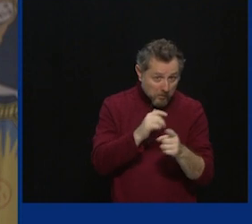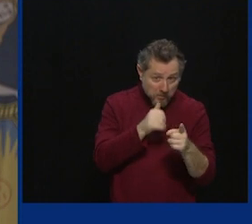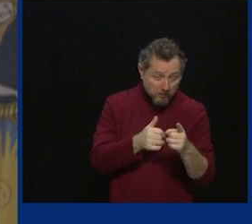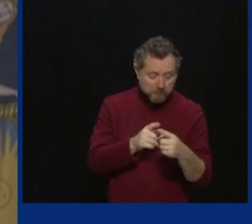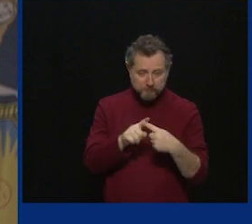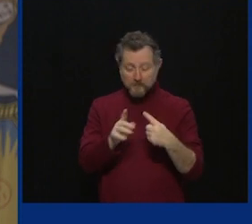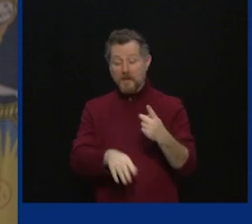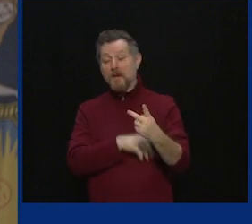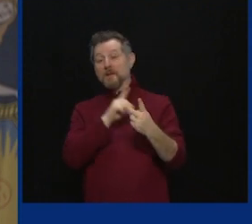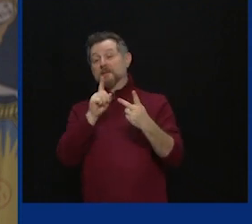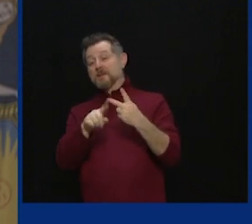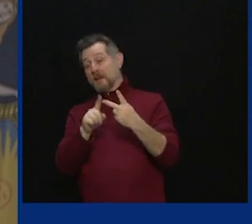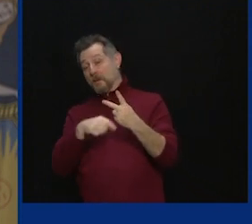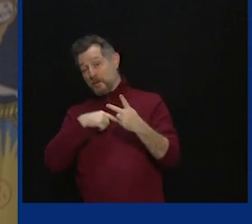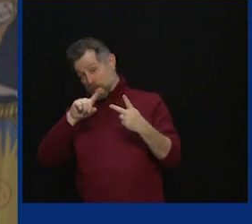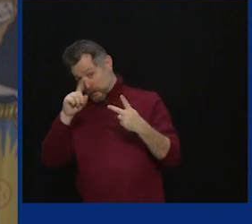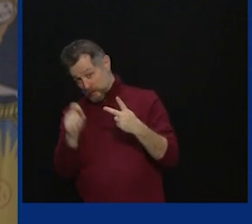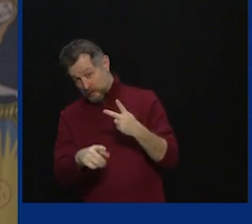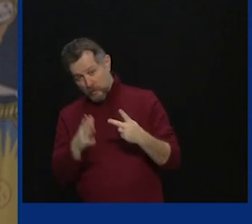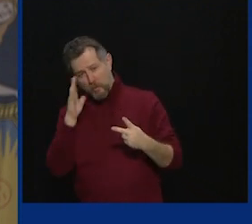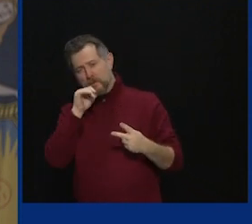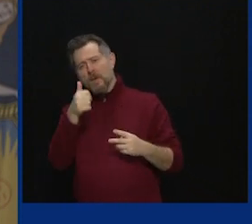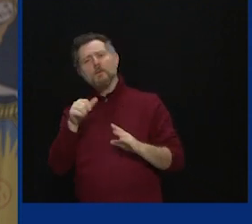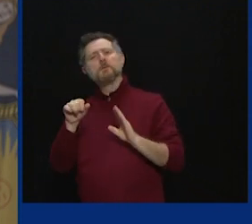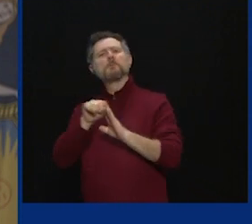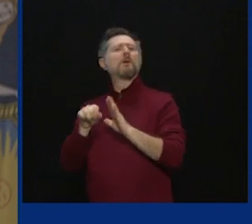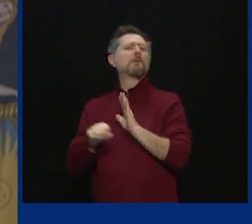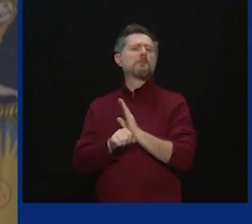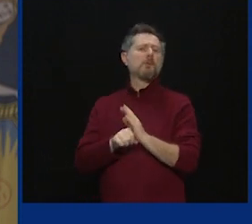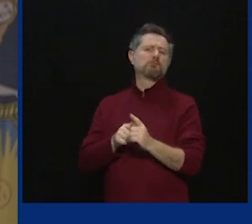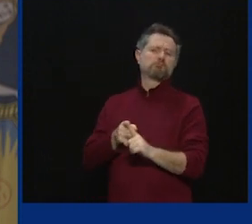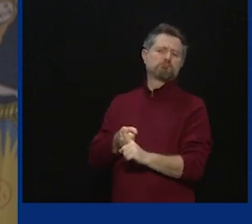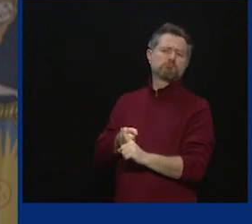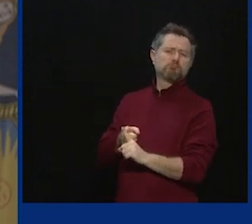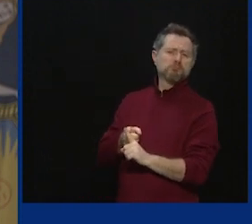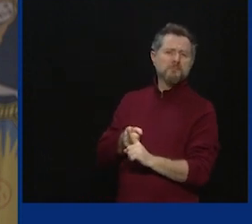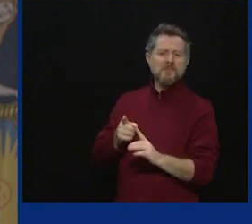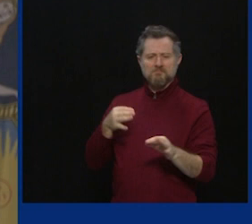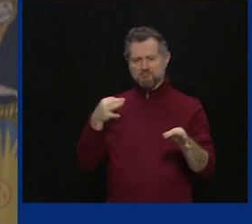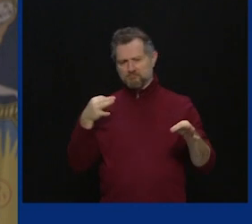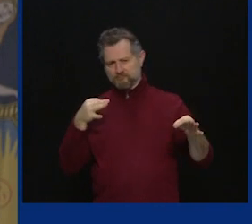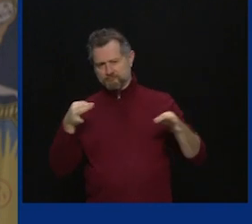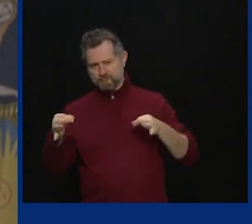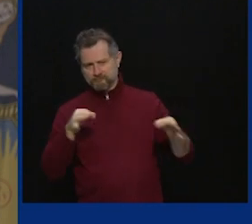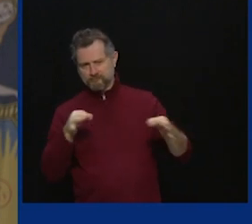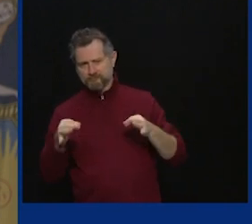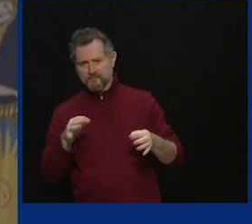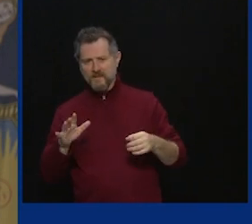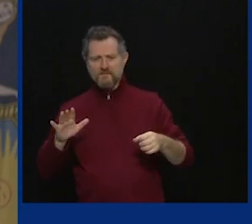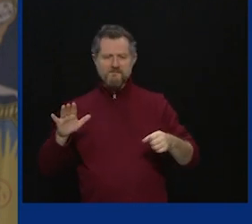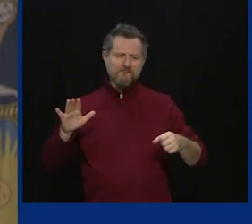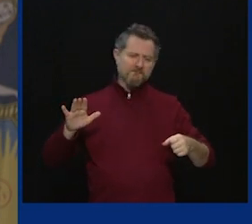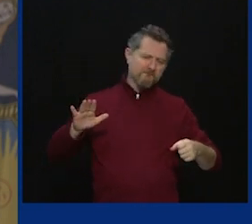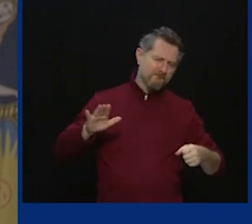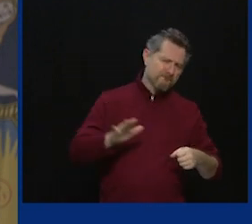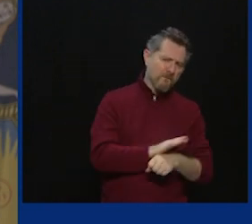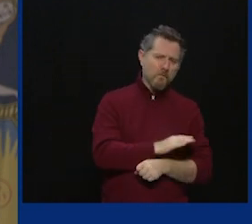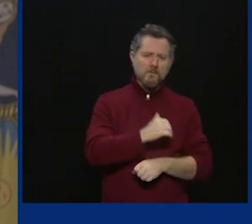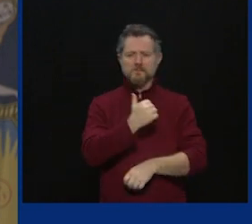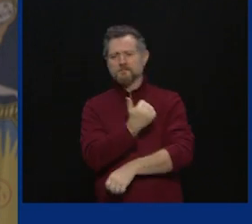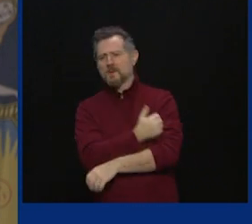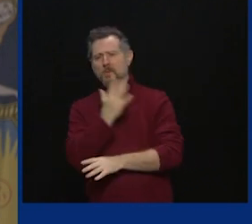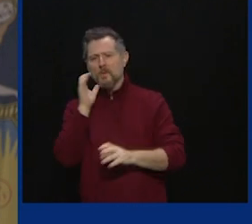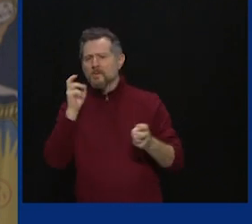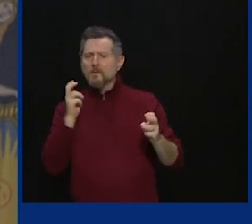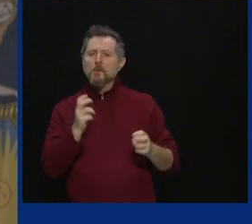why isn't the state defining fully vaccinated as 2 shots plus the booster if we've seen evidence